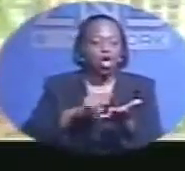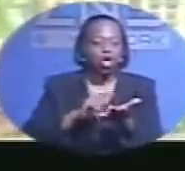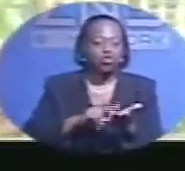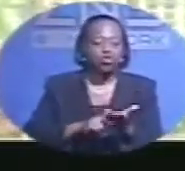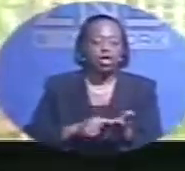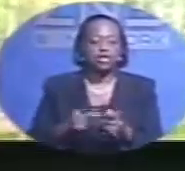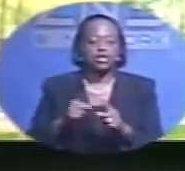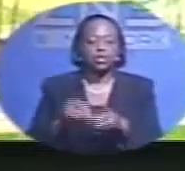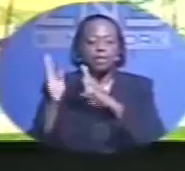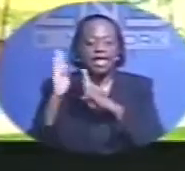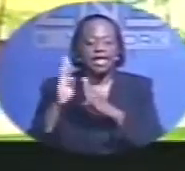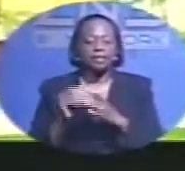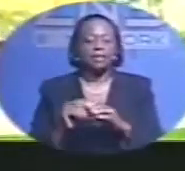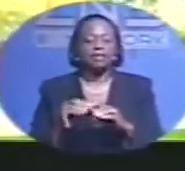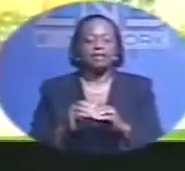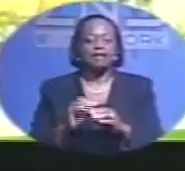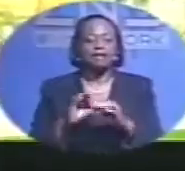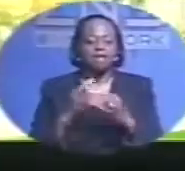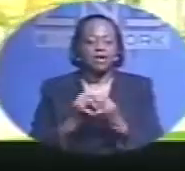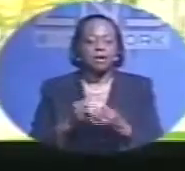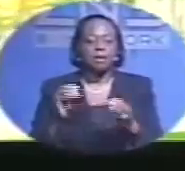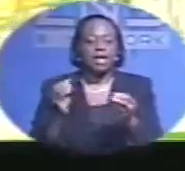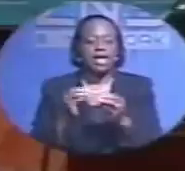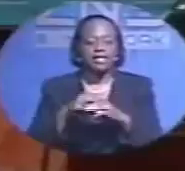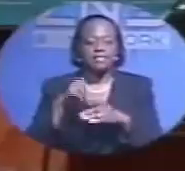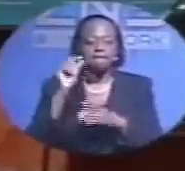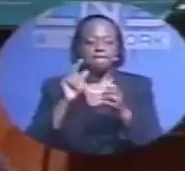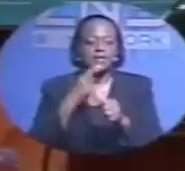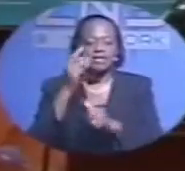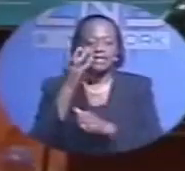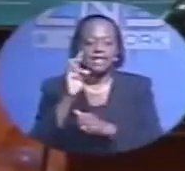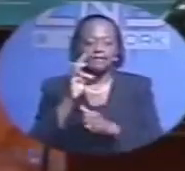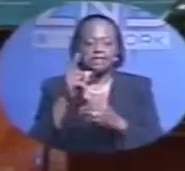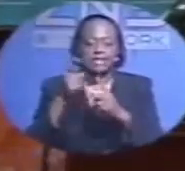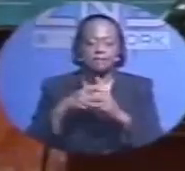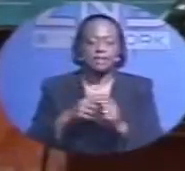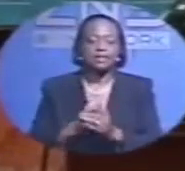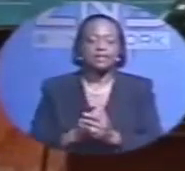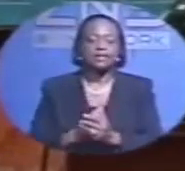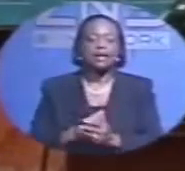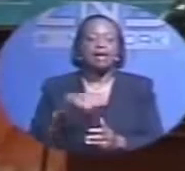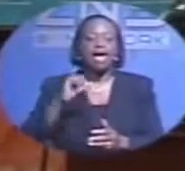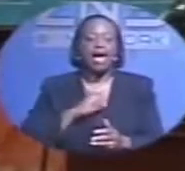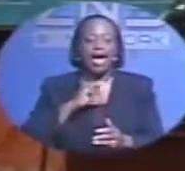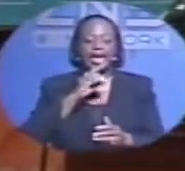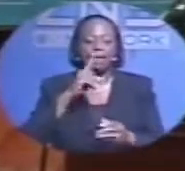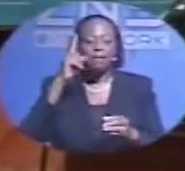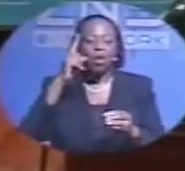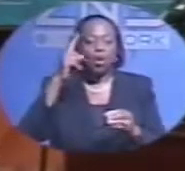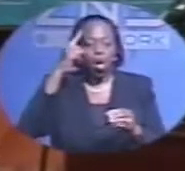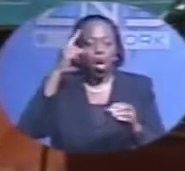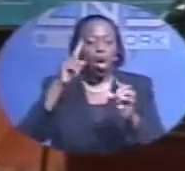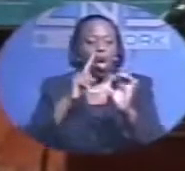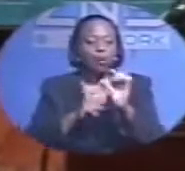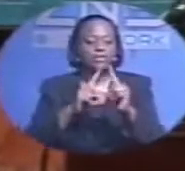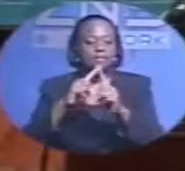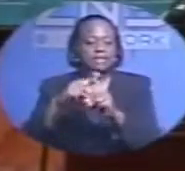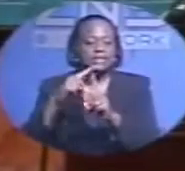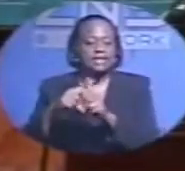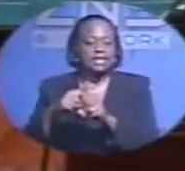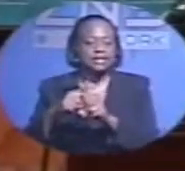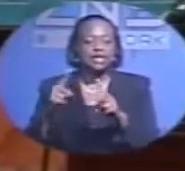to Bahamian firms, all in the first 17 months. I am optimistic and will work assiduously with the